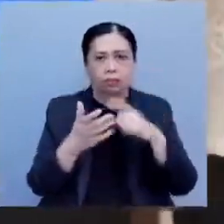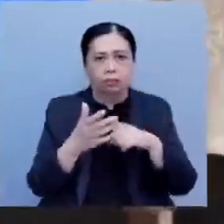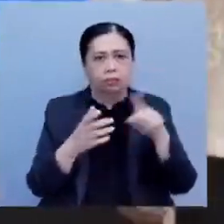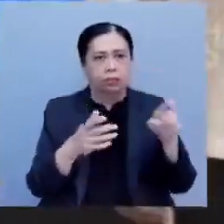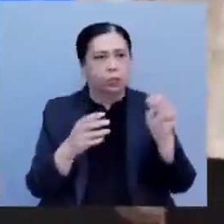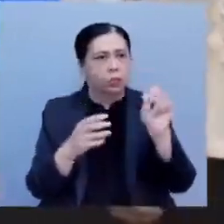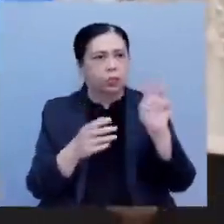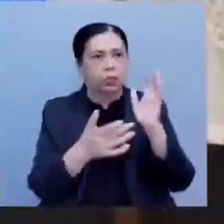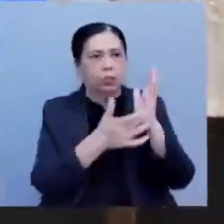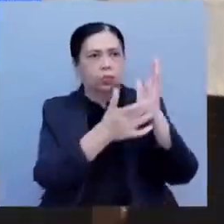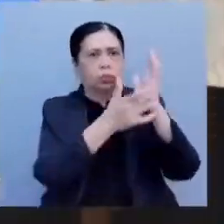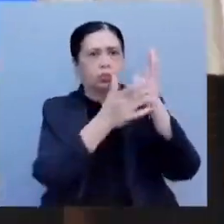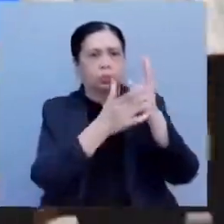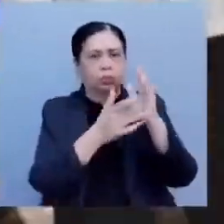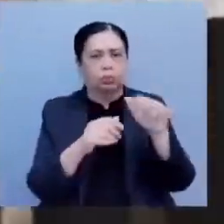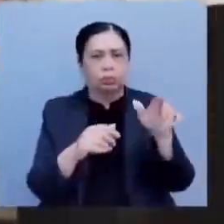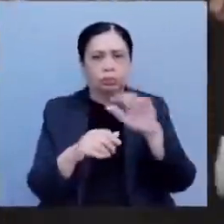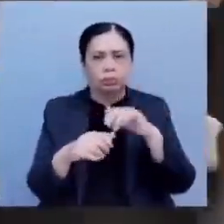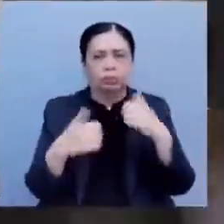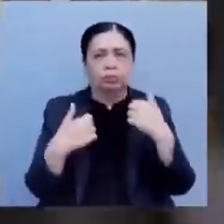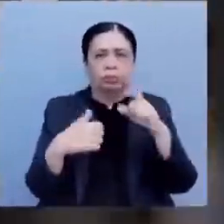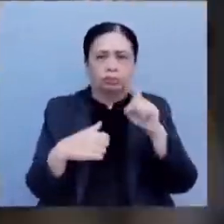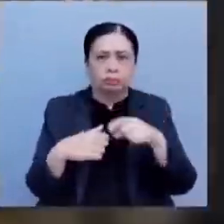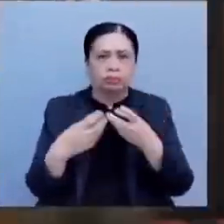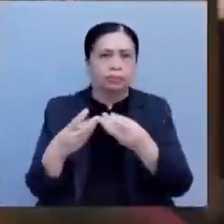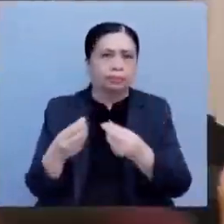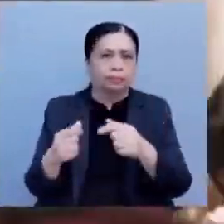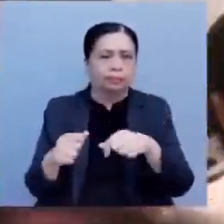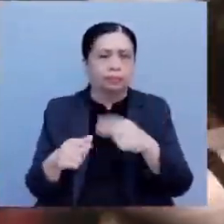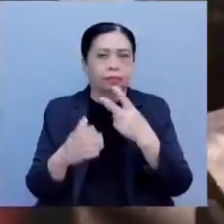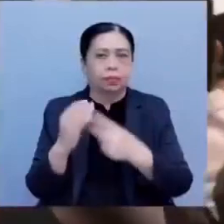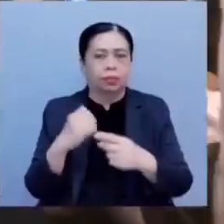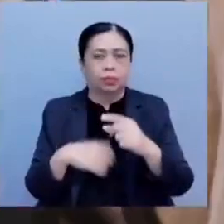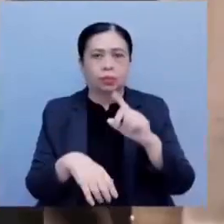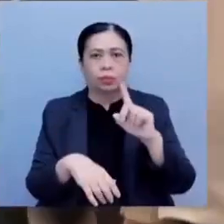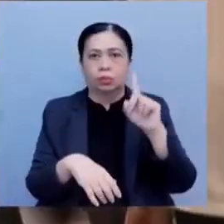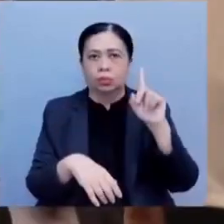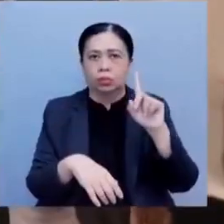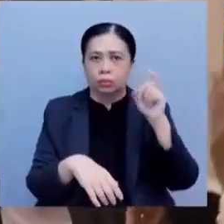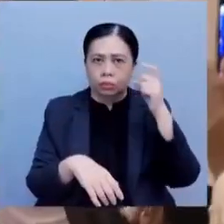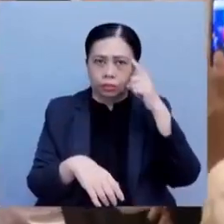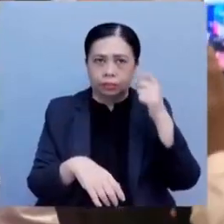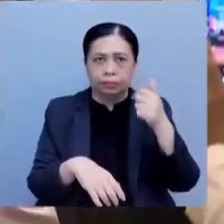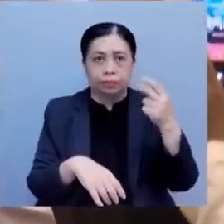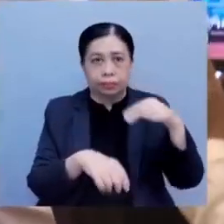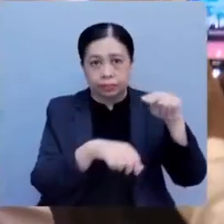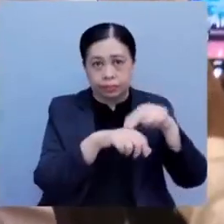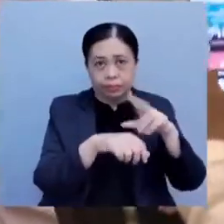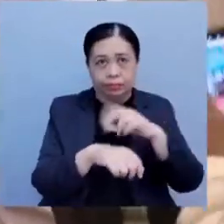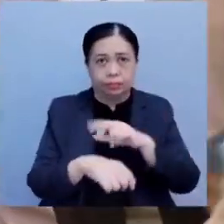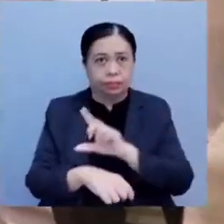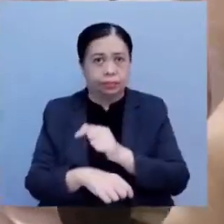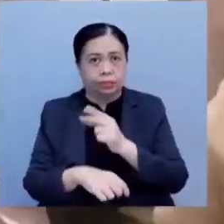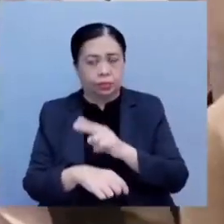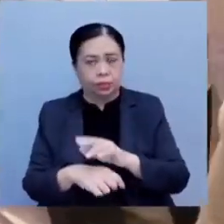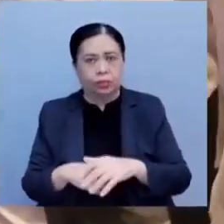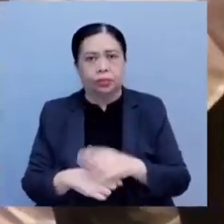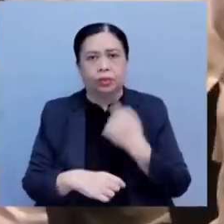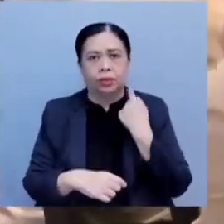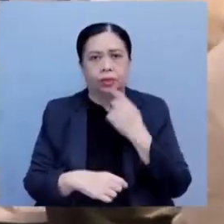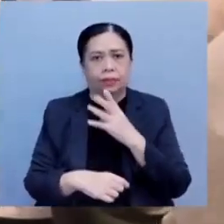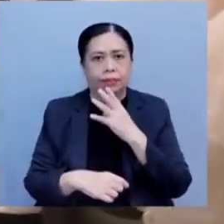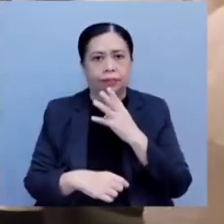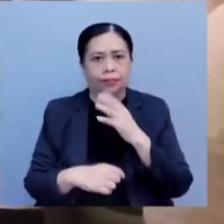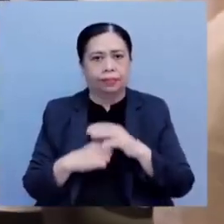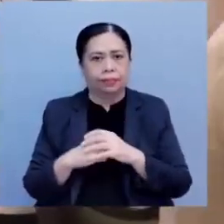and emerging challenges that should be addressed by both local and national governments. The president made this statement in a speech at the Philippine